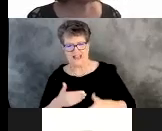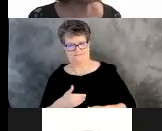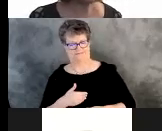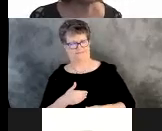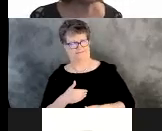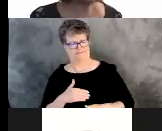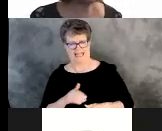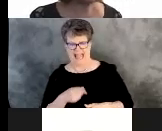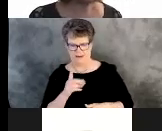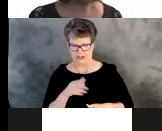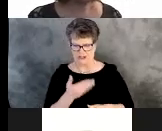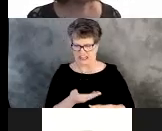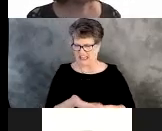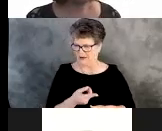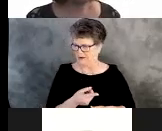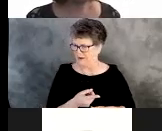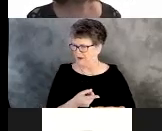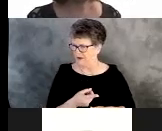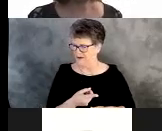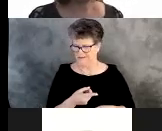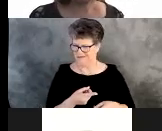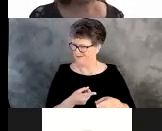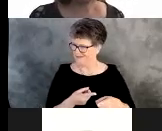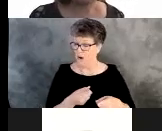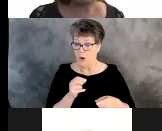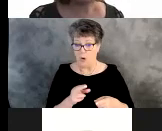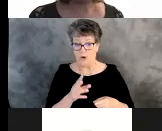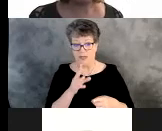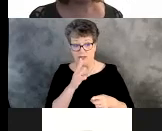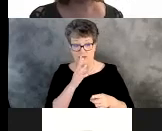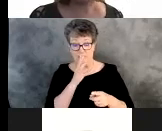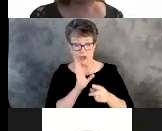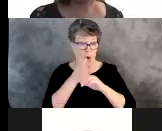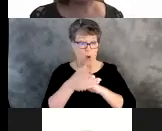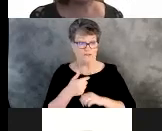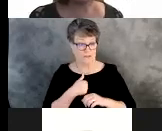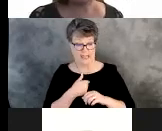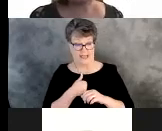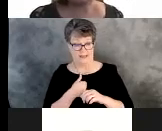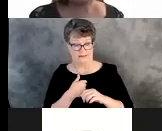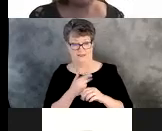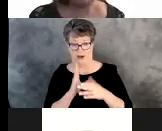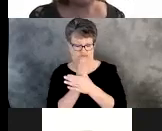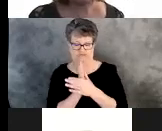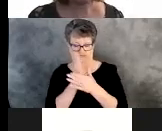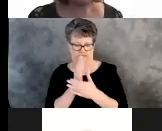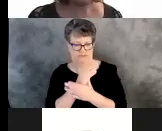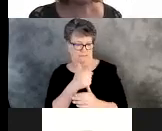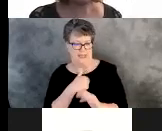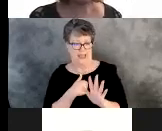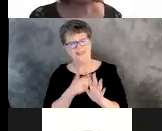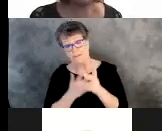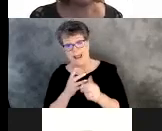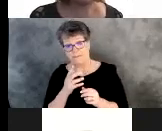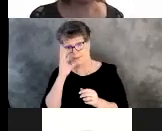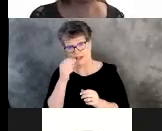did she get here? Or they'll talk over me. And that might also be the intersection of gender as well,